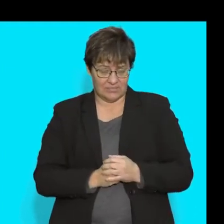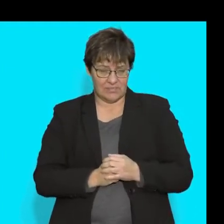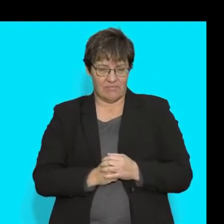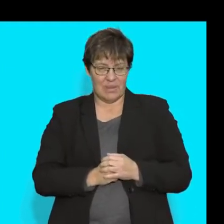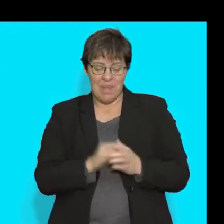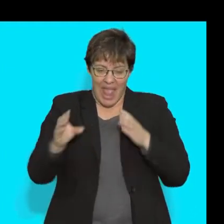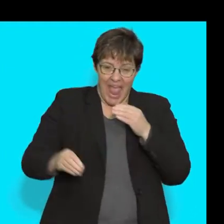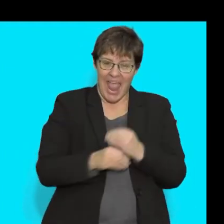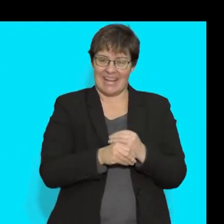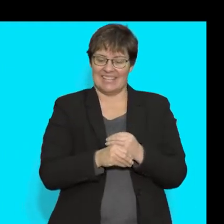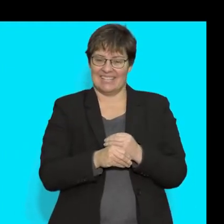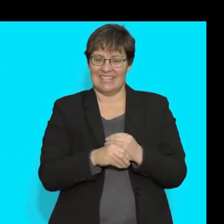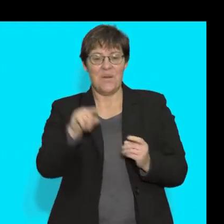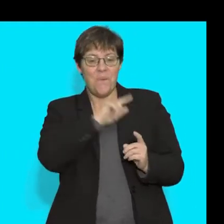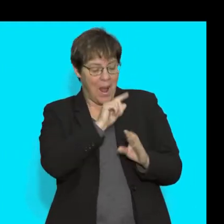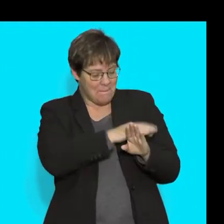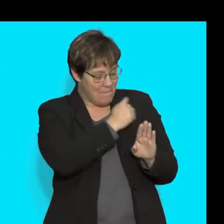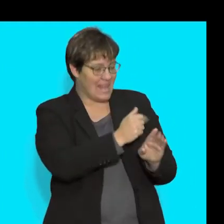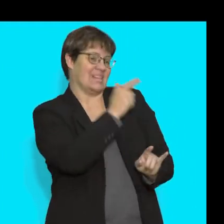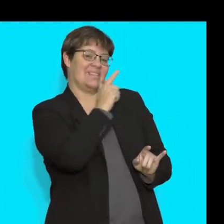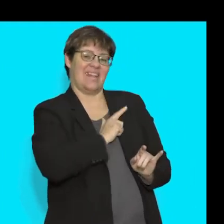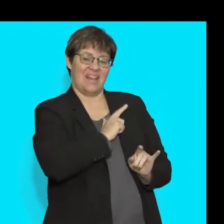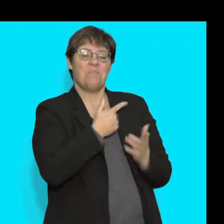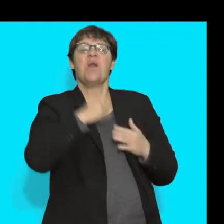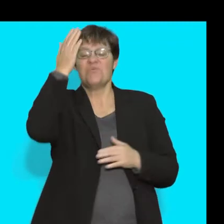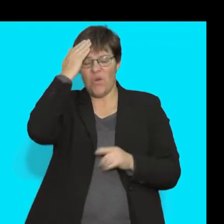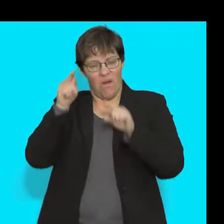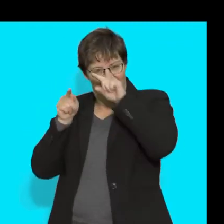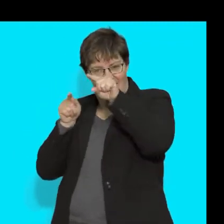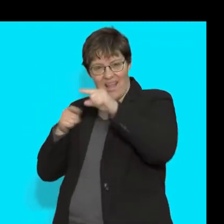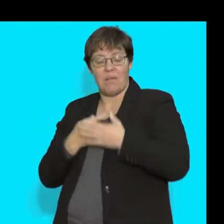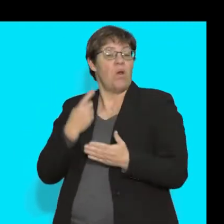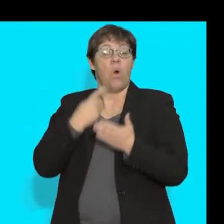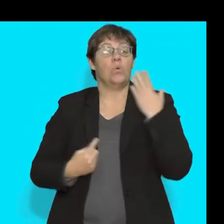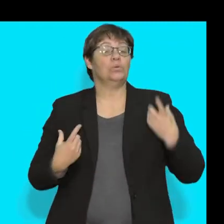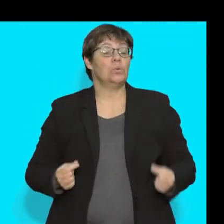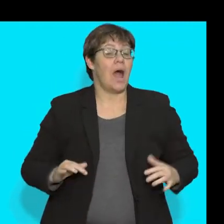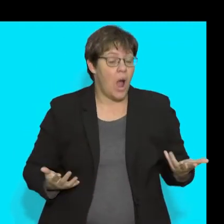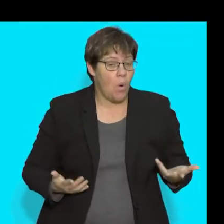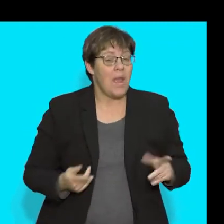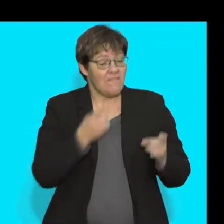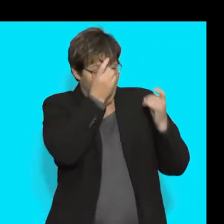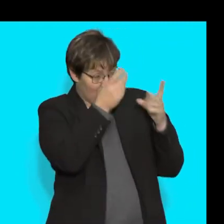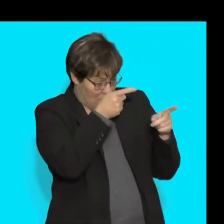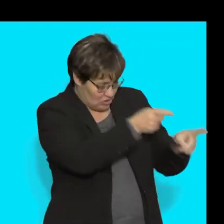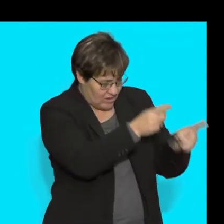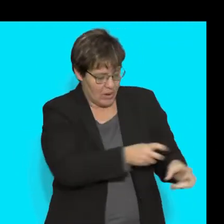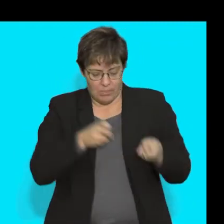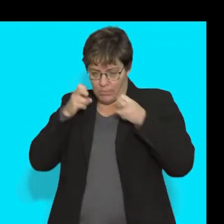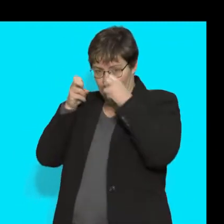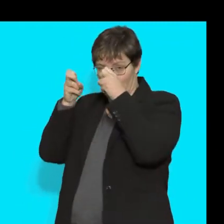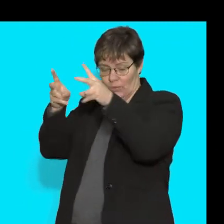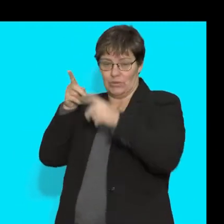an extra thing based on being told one thing, but I can only do that if I transfer the